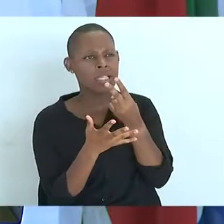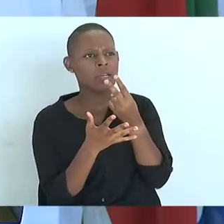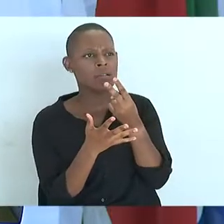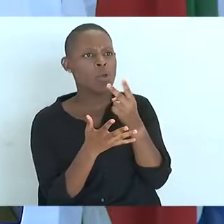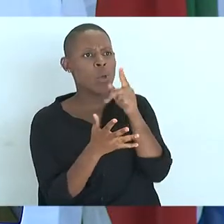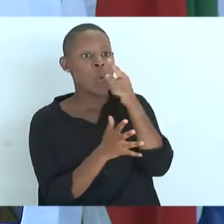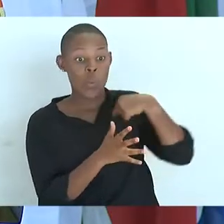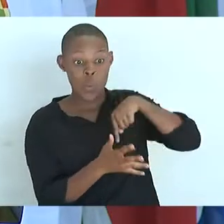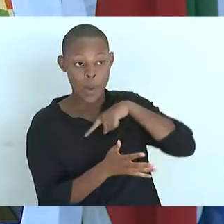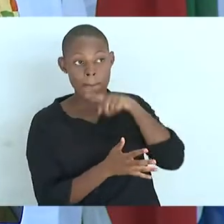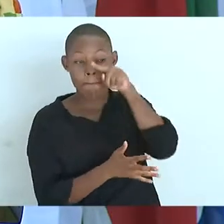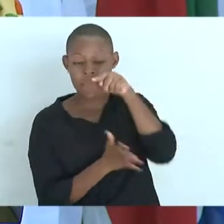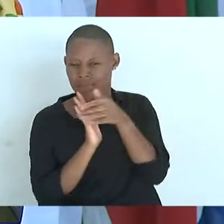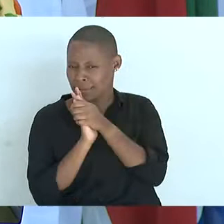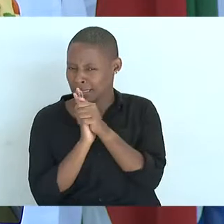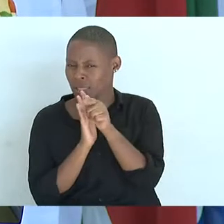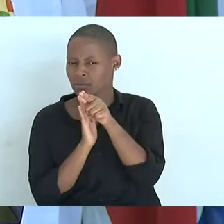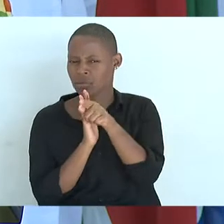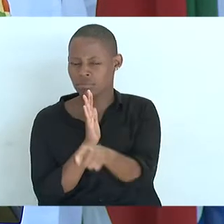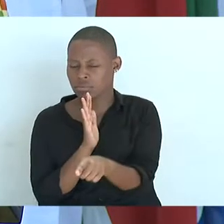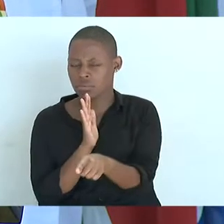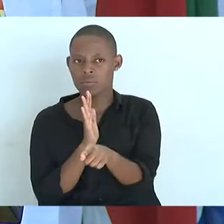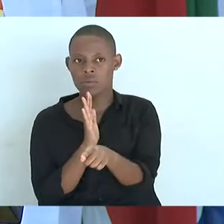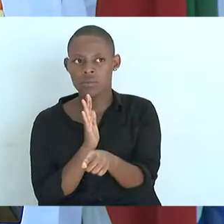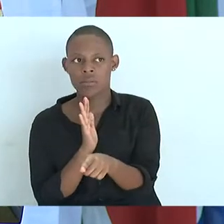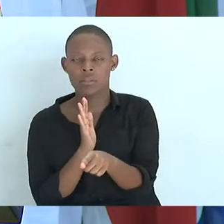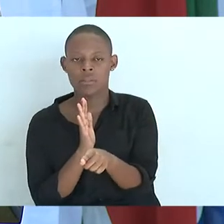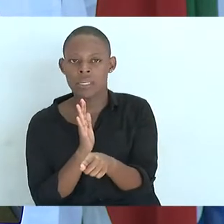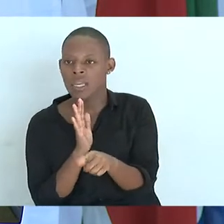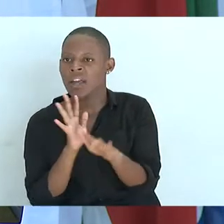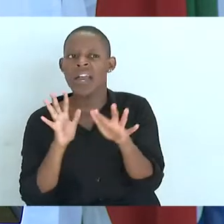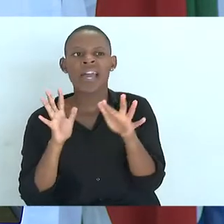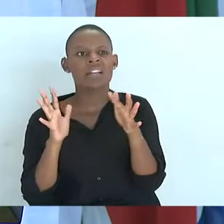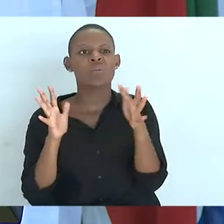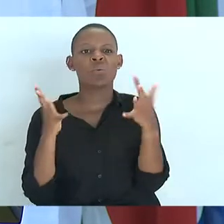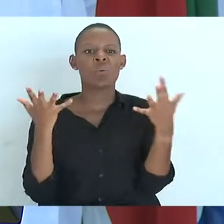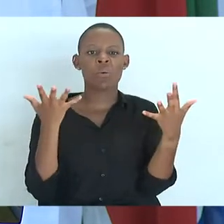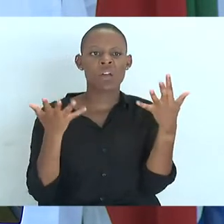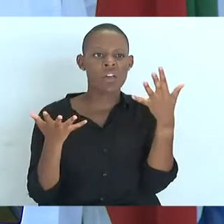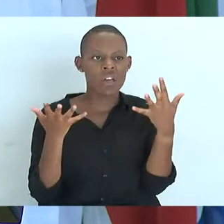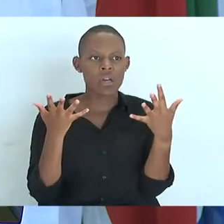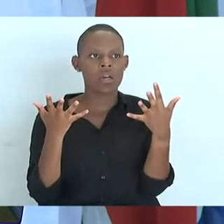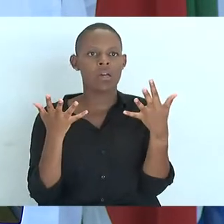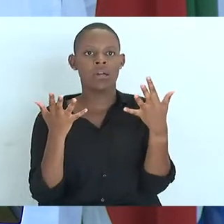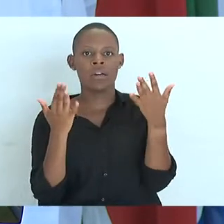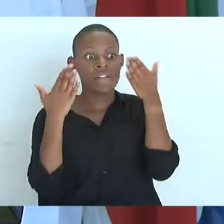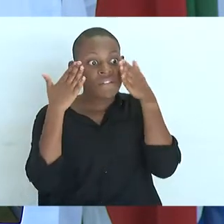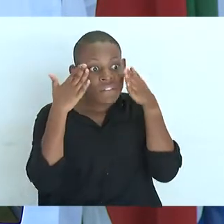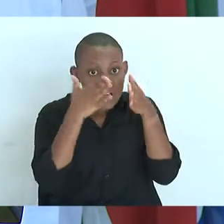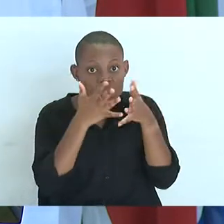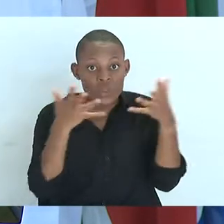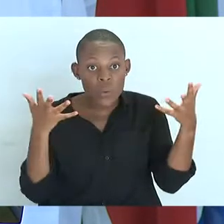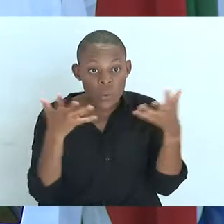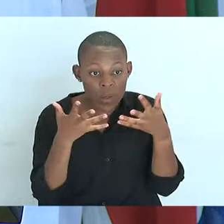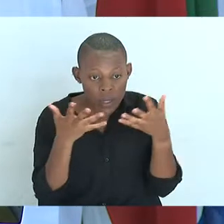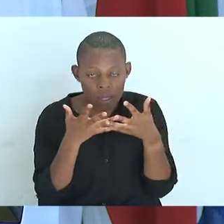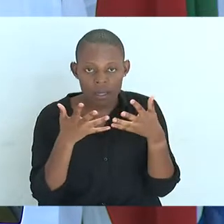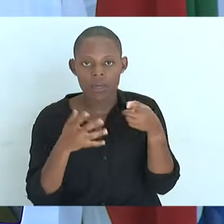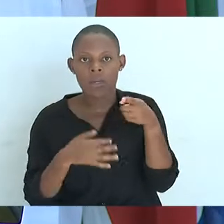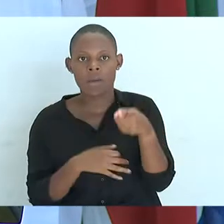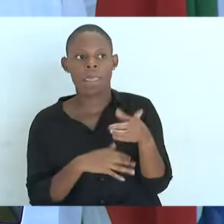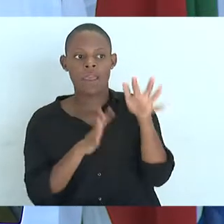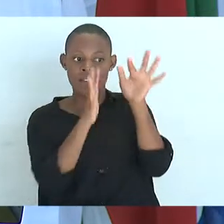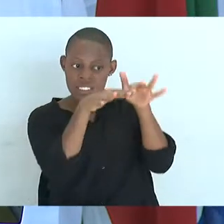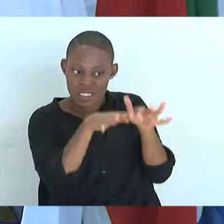focus to the ocean economy, to the land we have,